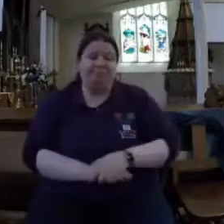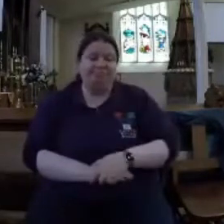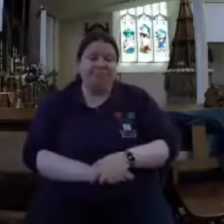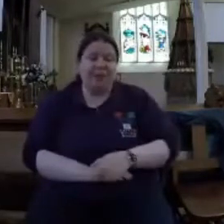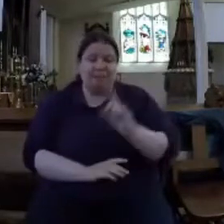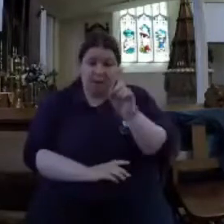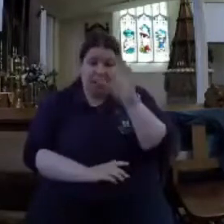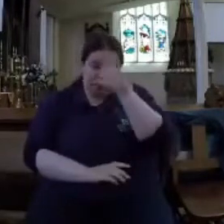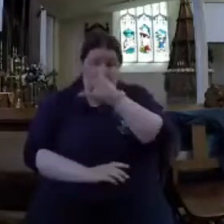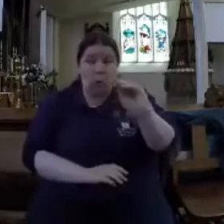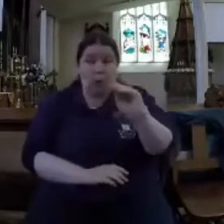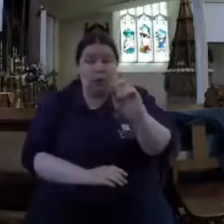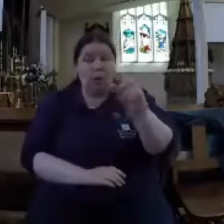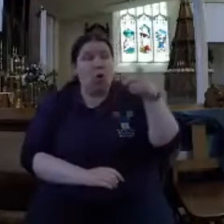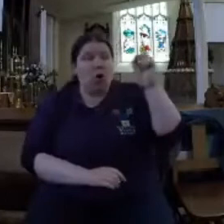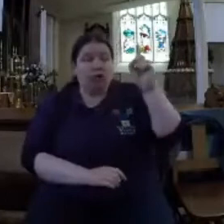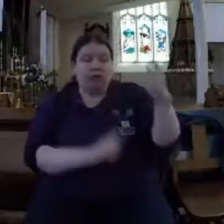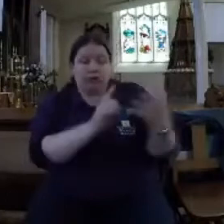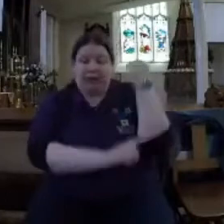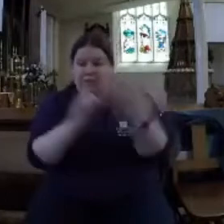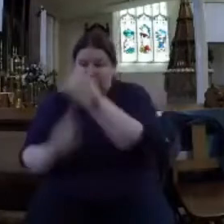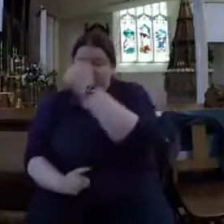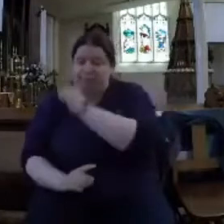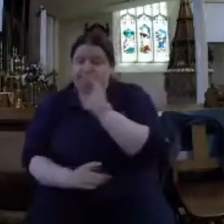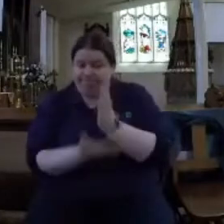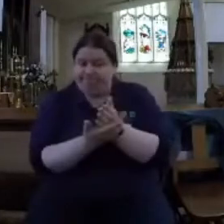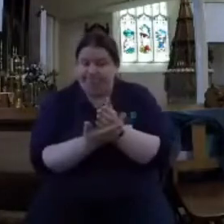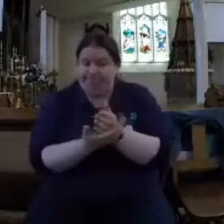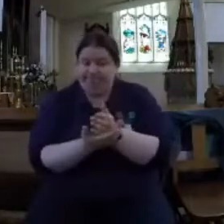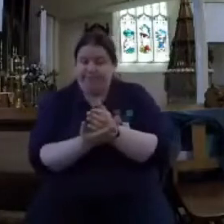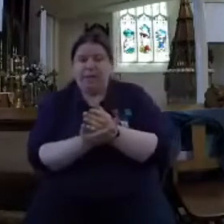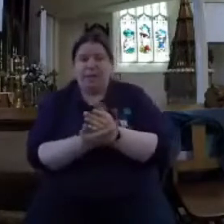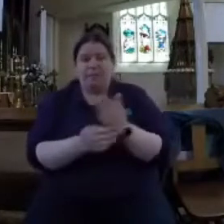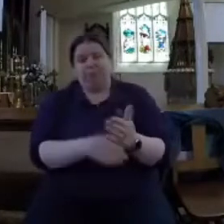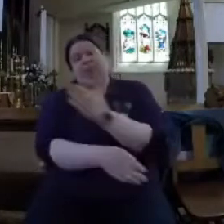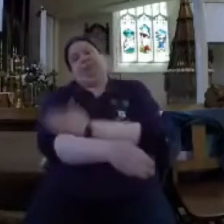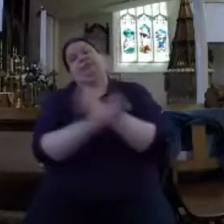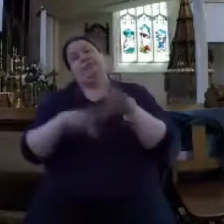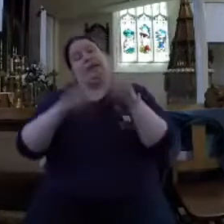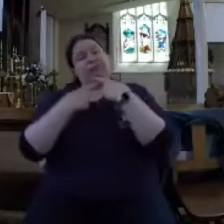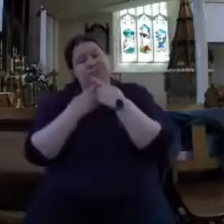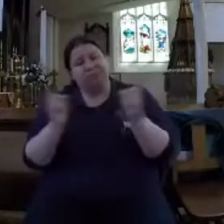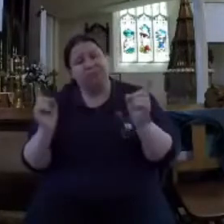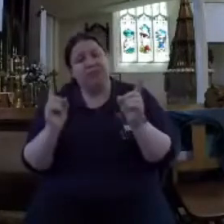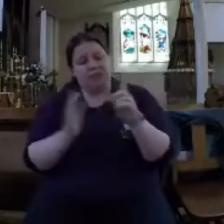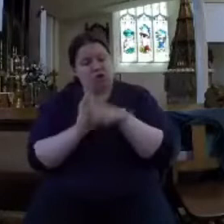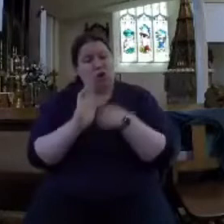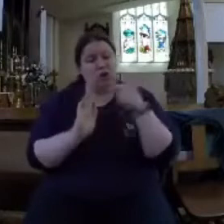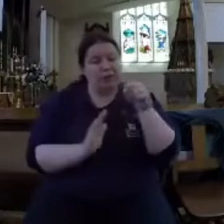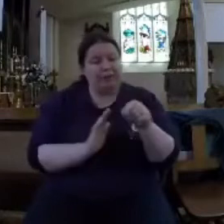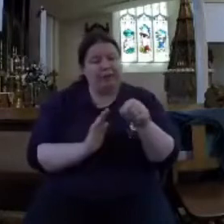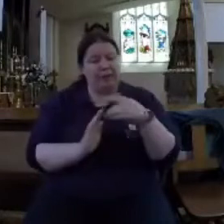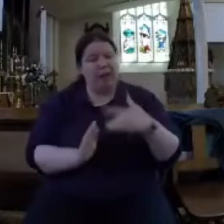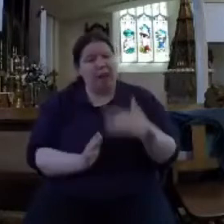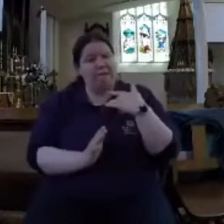Plot spoiler, God does both. And as I said at the start, one of the major themes we see in the life of Joseph